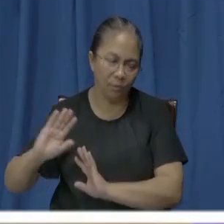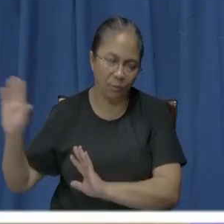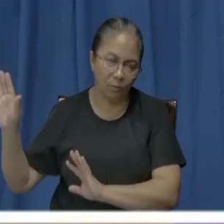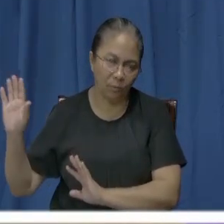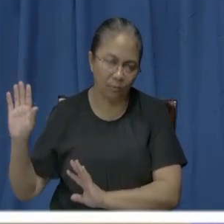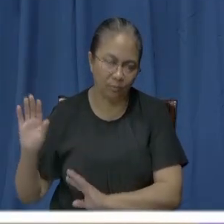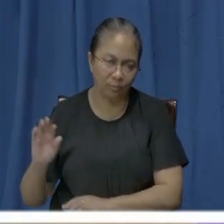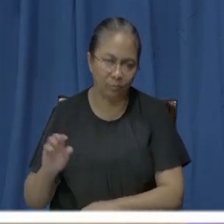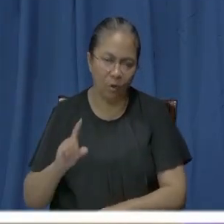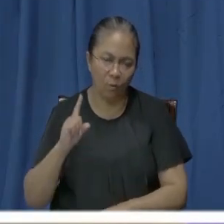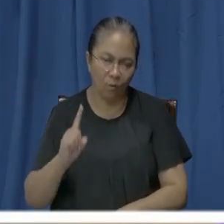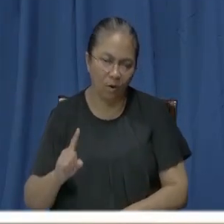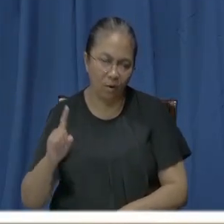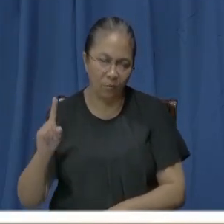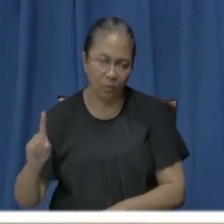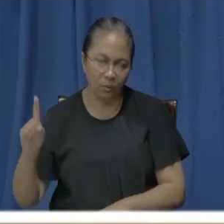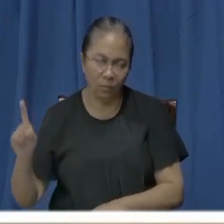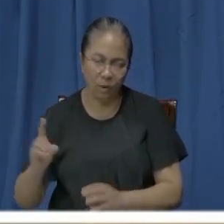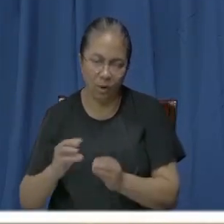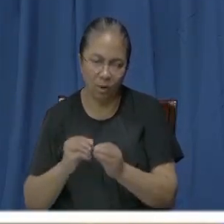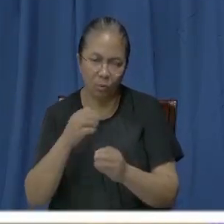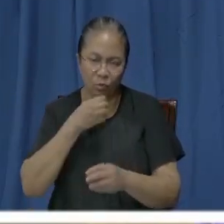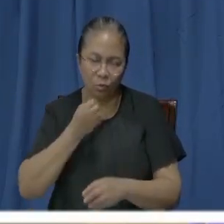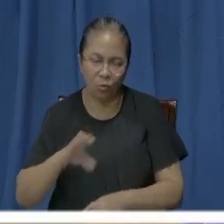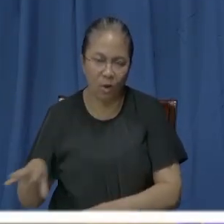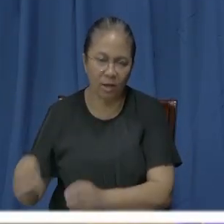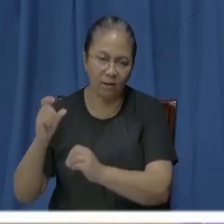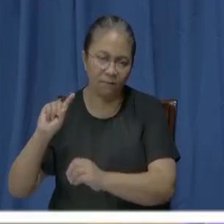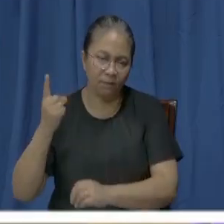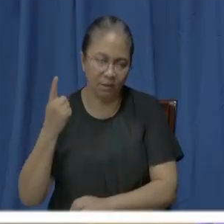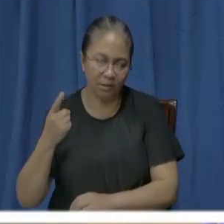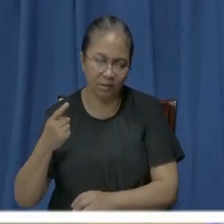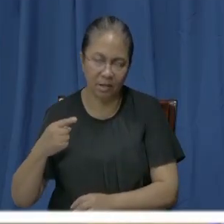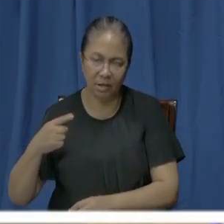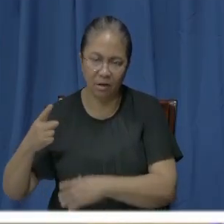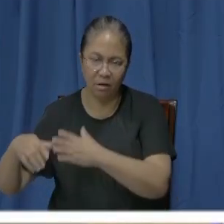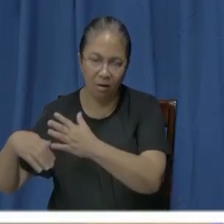One by one, starting with the oldest verse.